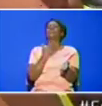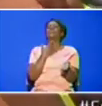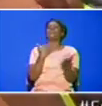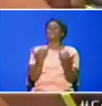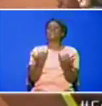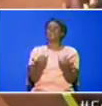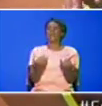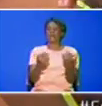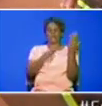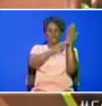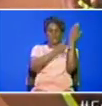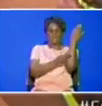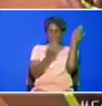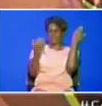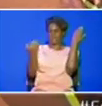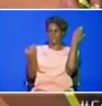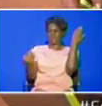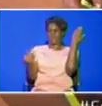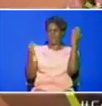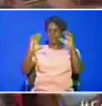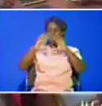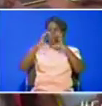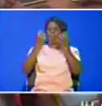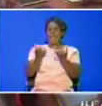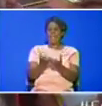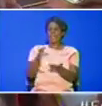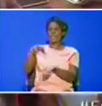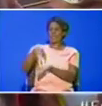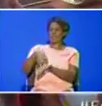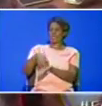a Kirinyaga child virtually in the global space.